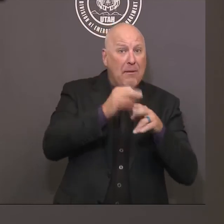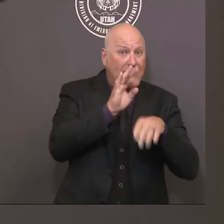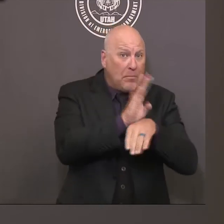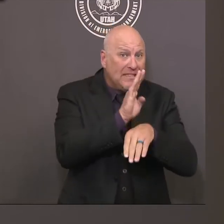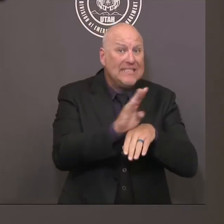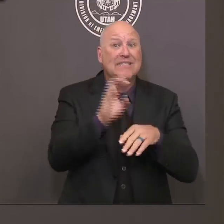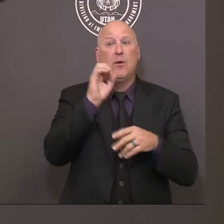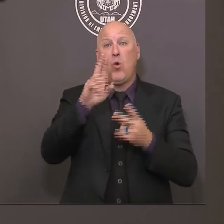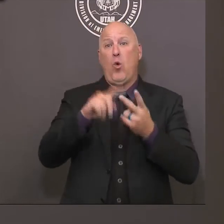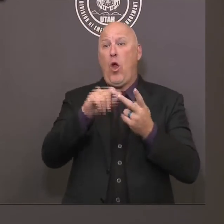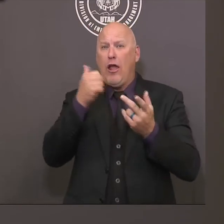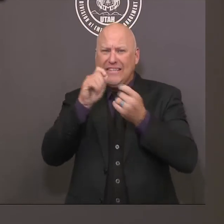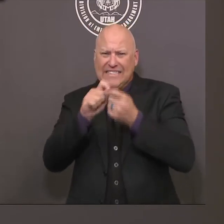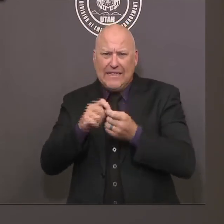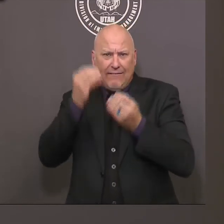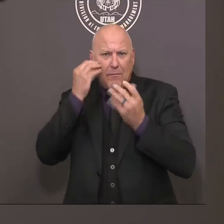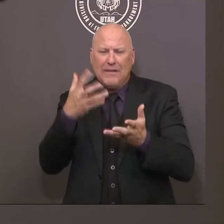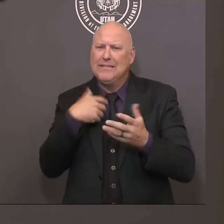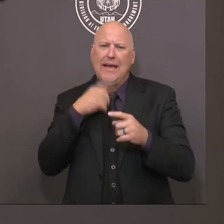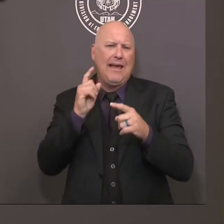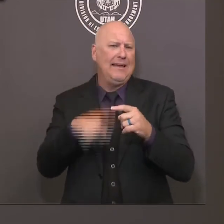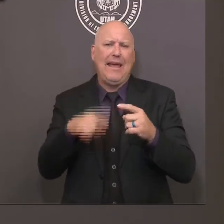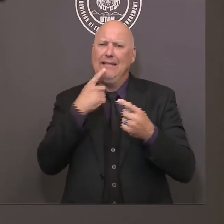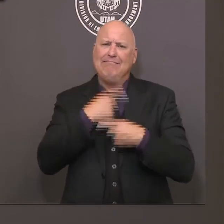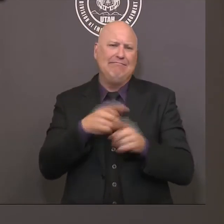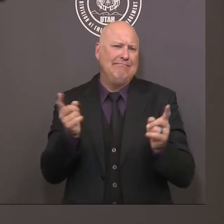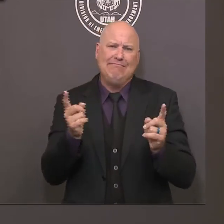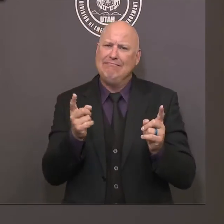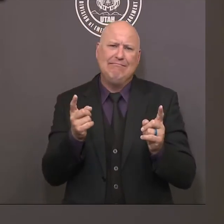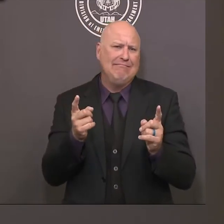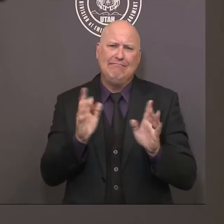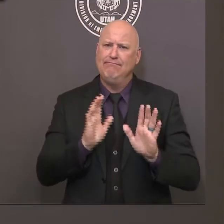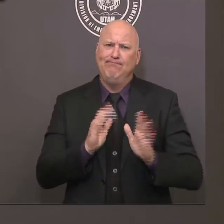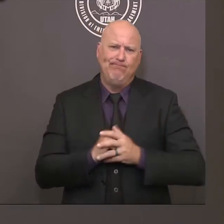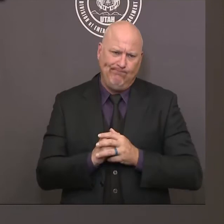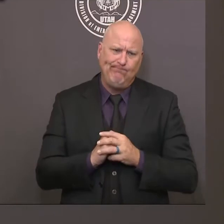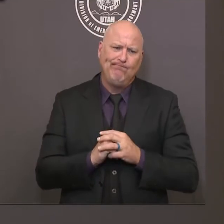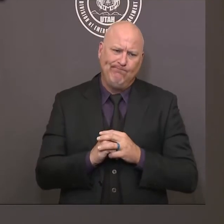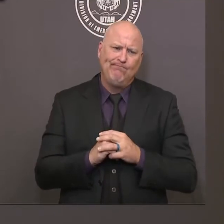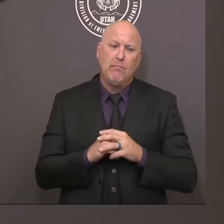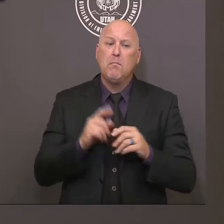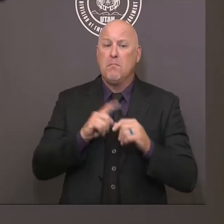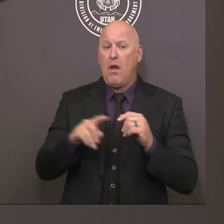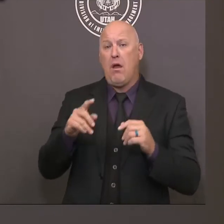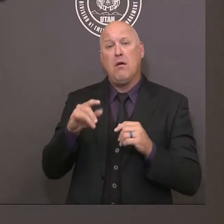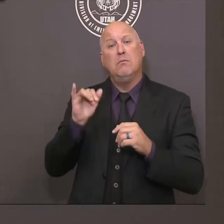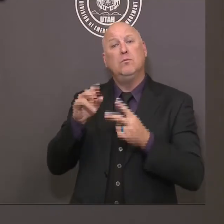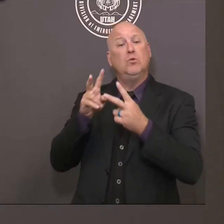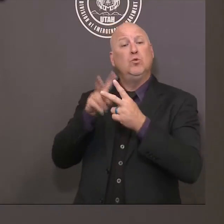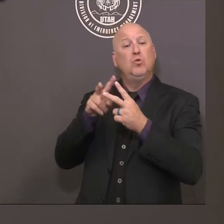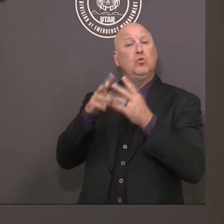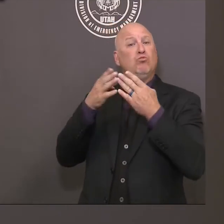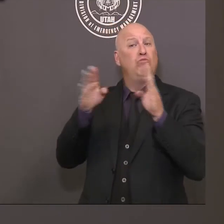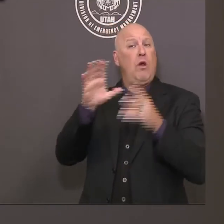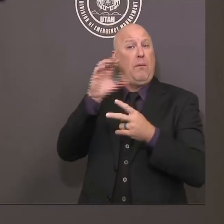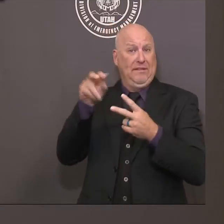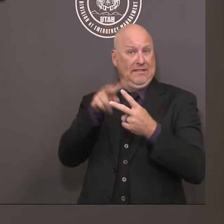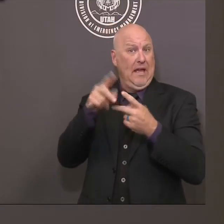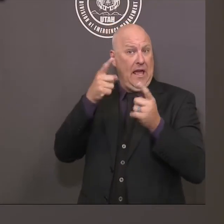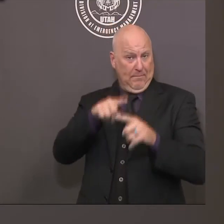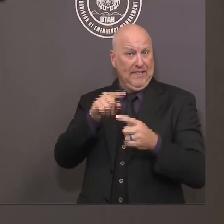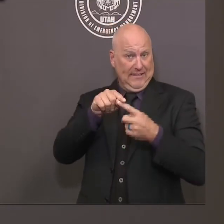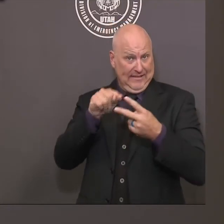cases unless it's a threat to the health of the general public. So these 2 specific instances are contained with public health